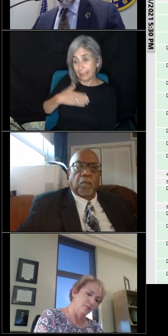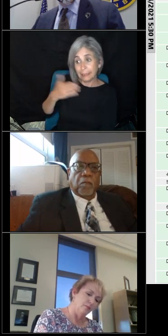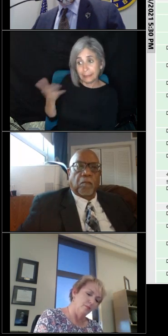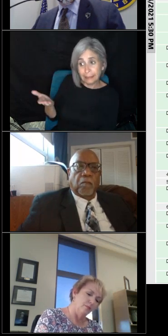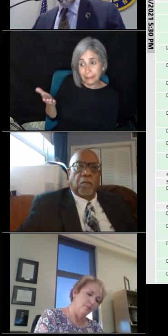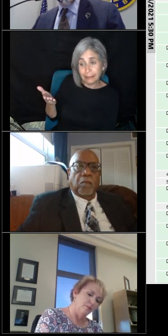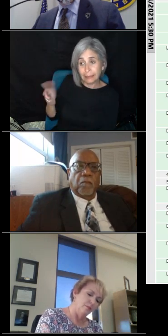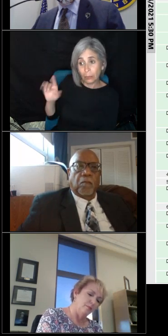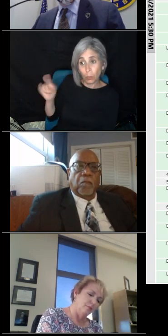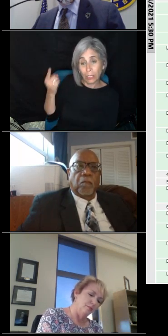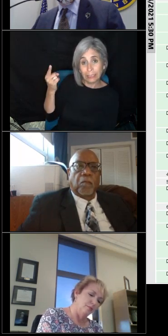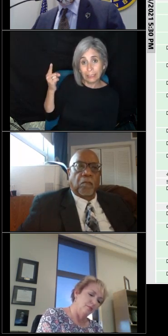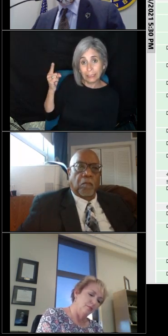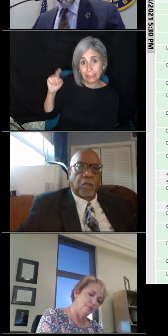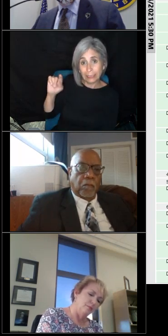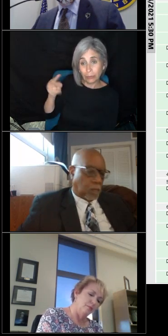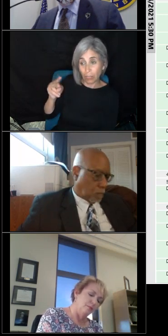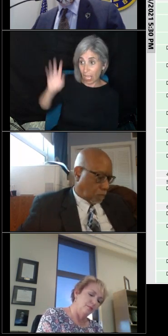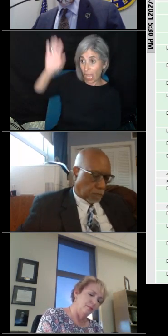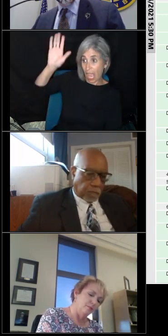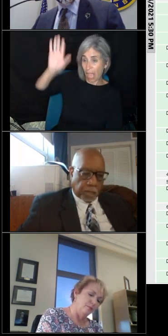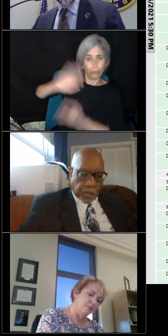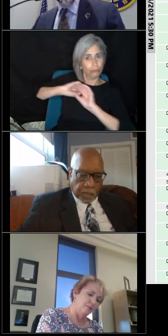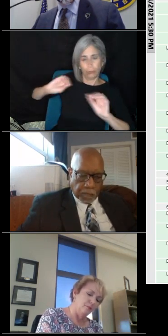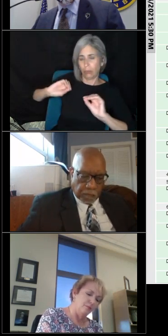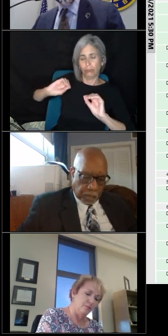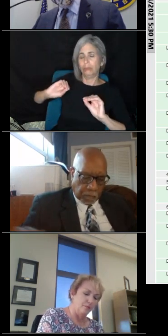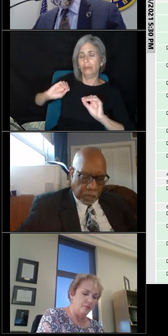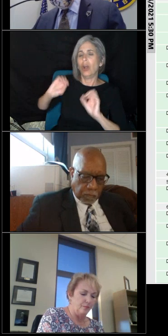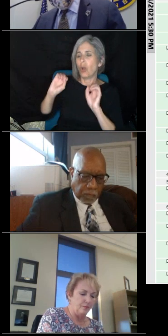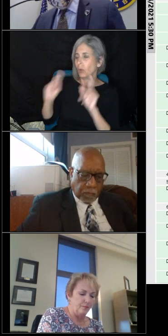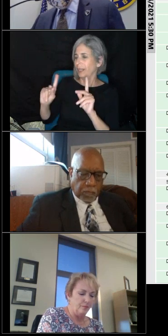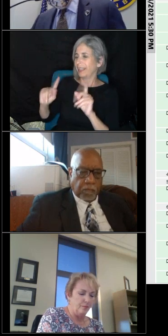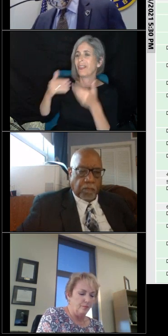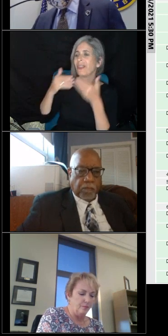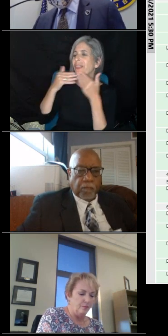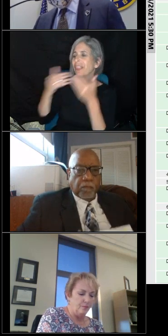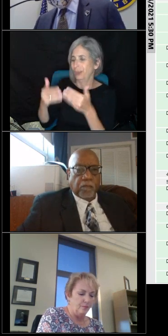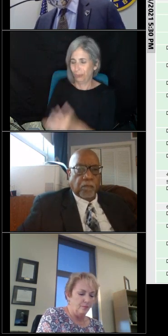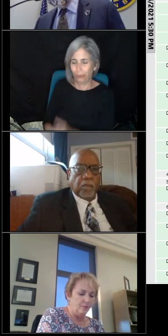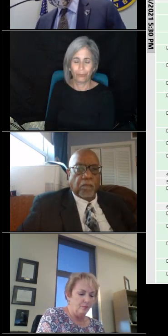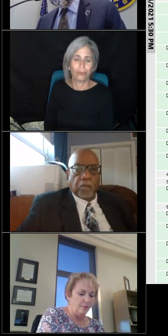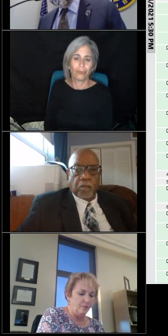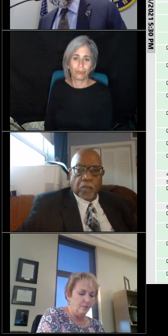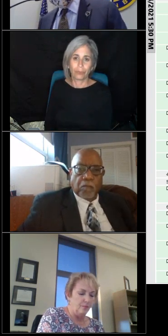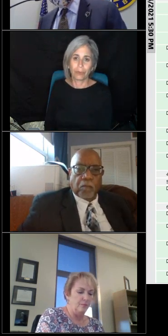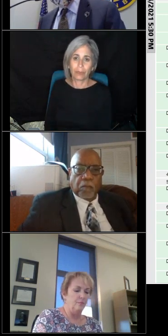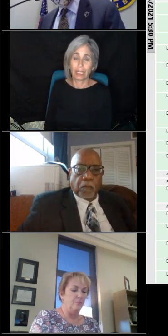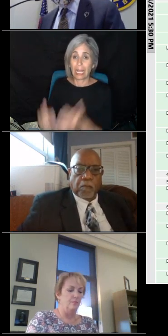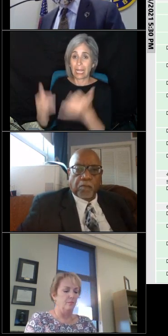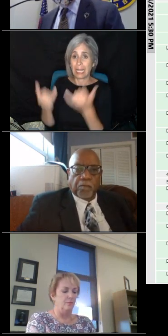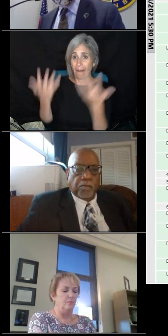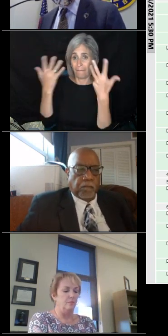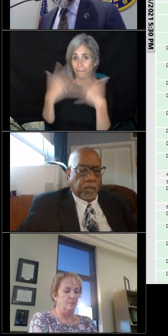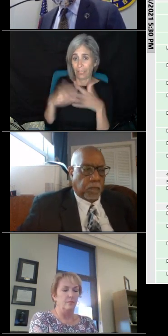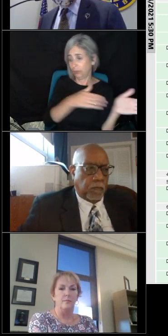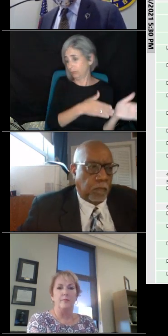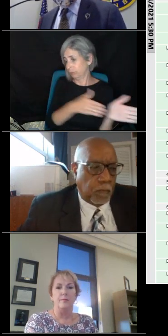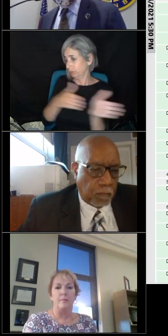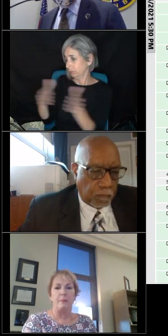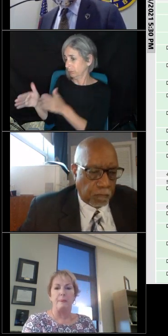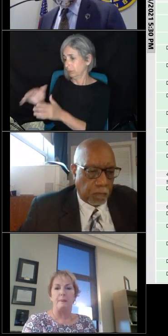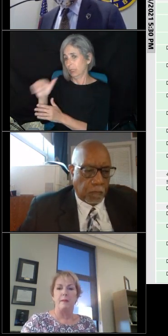Going once. I see no hands raised at this time. All right, thank you. With that being done, we are moving on to